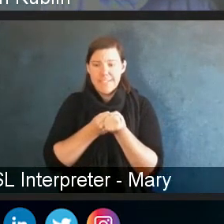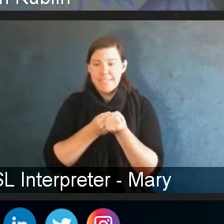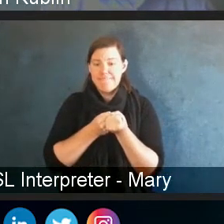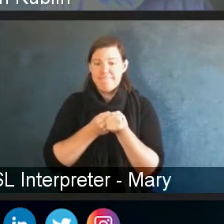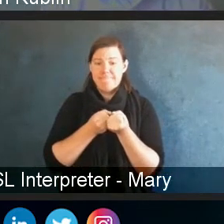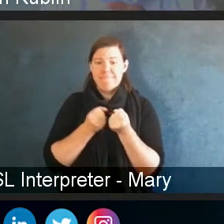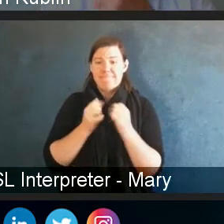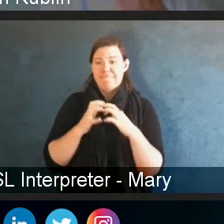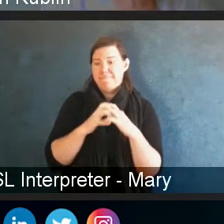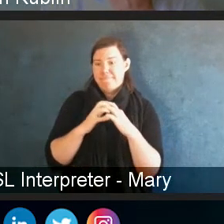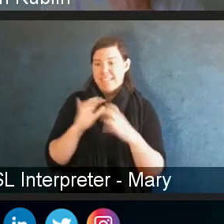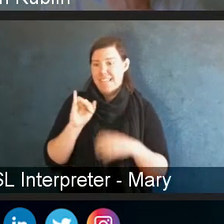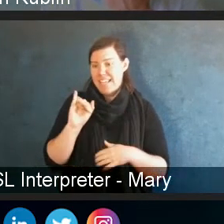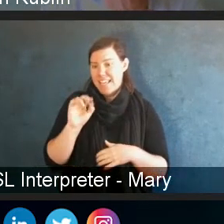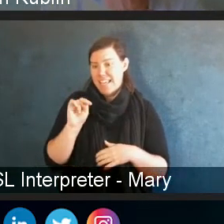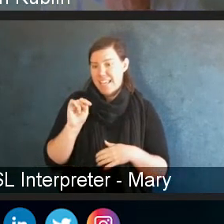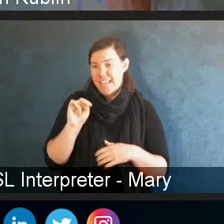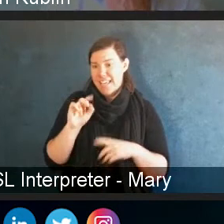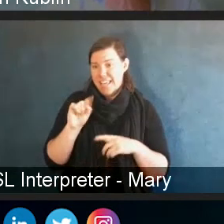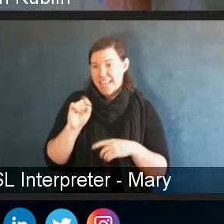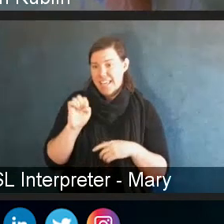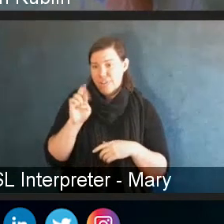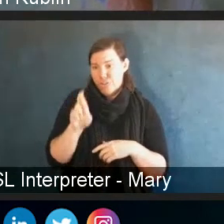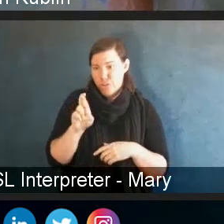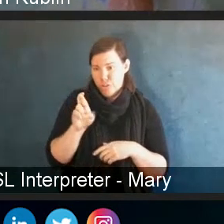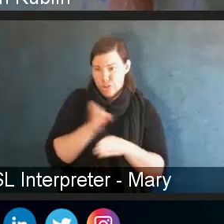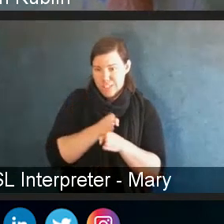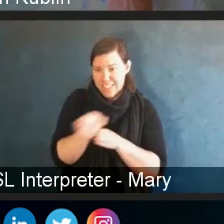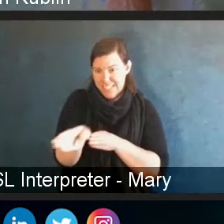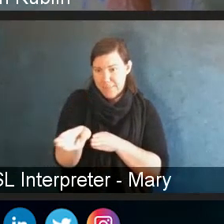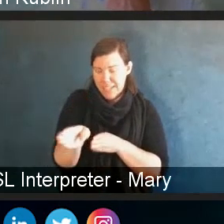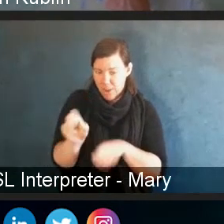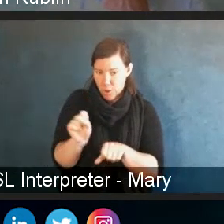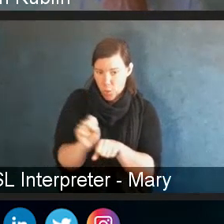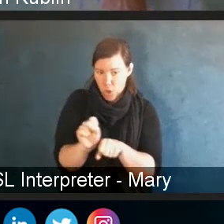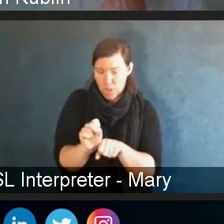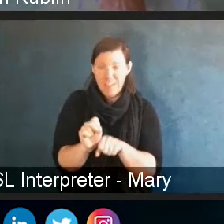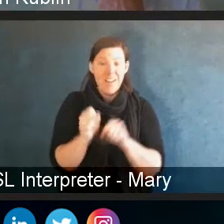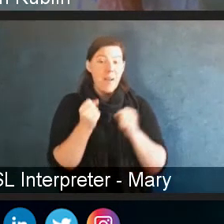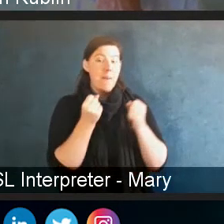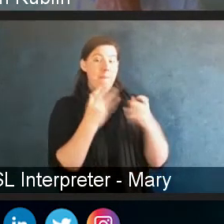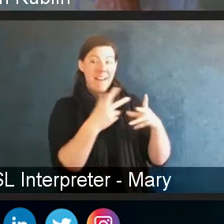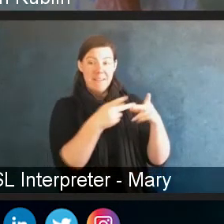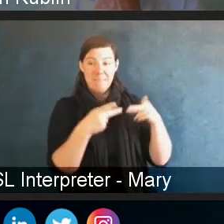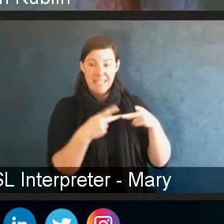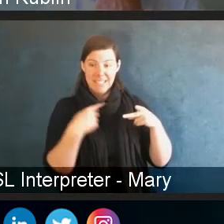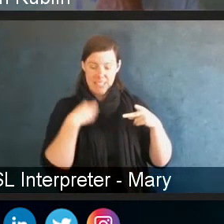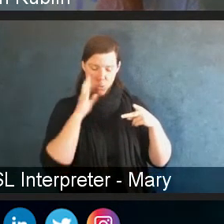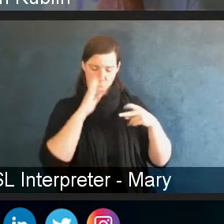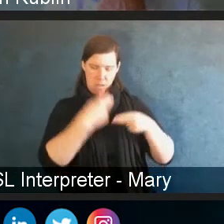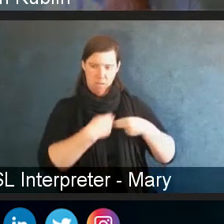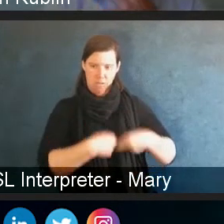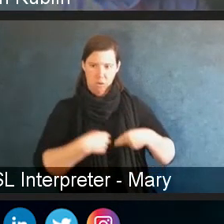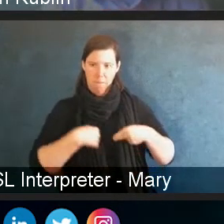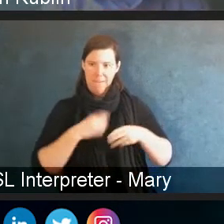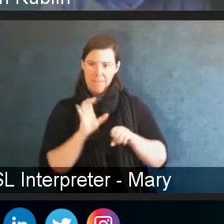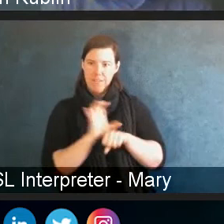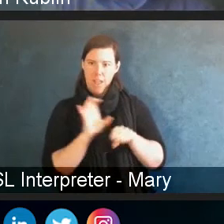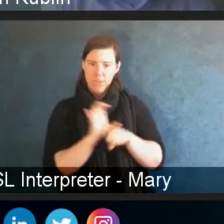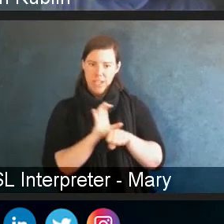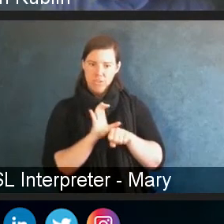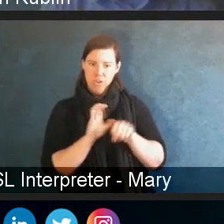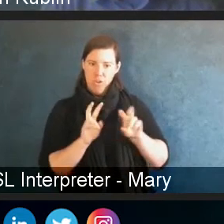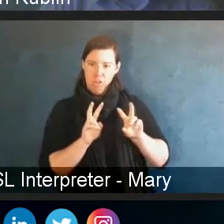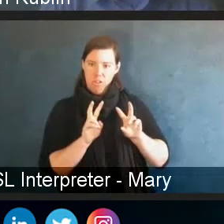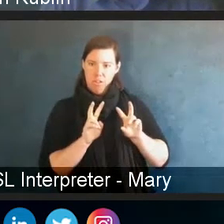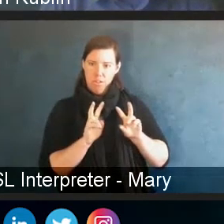I would be pigeonholed, for example, as an RNA biologist or a computational biologist, and I would only be expected to do a certain kind of study. But what I want to do is